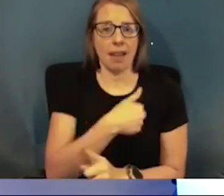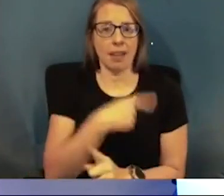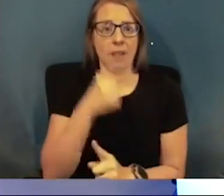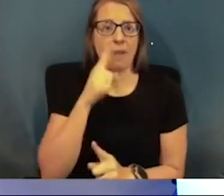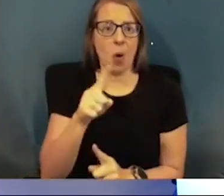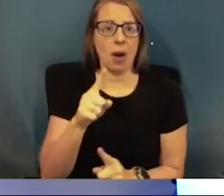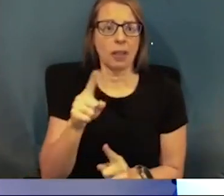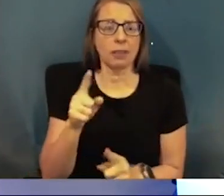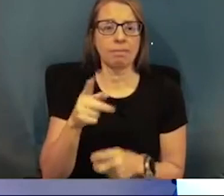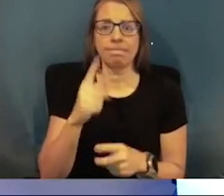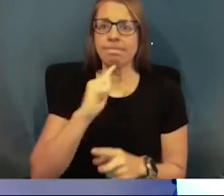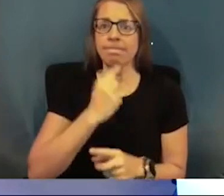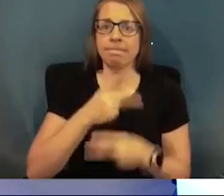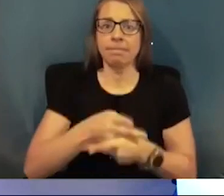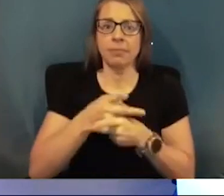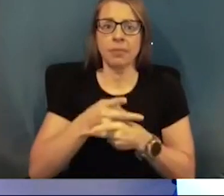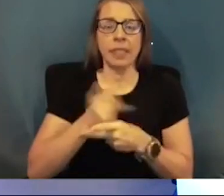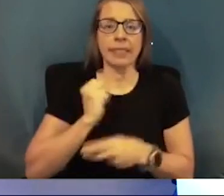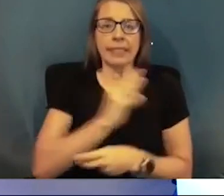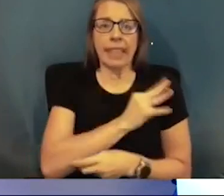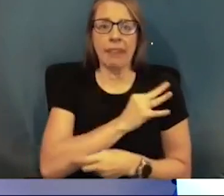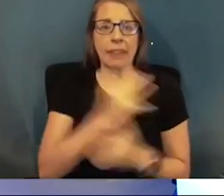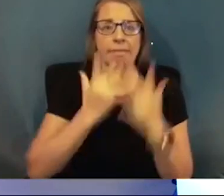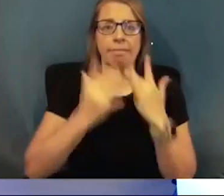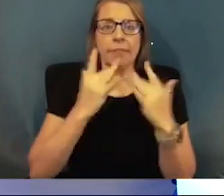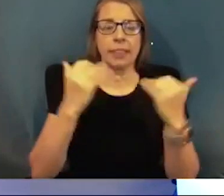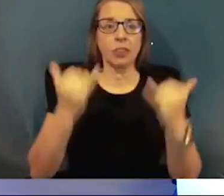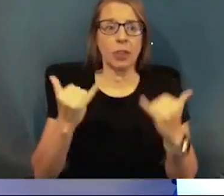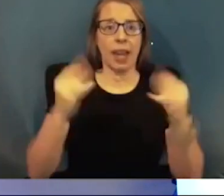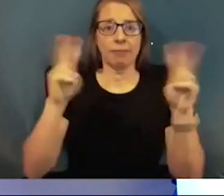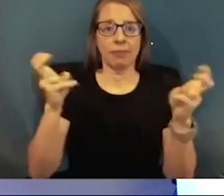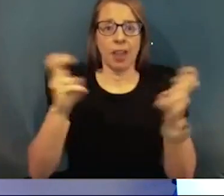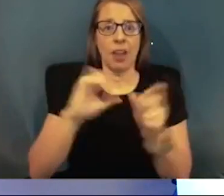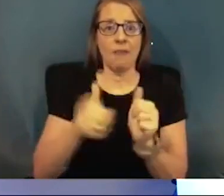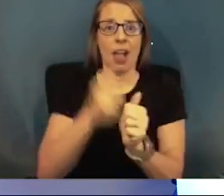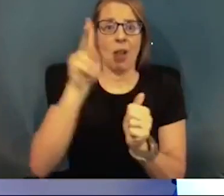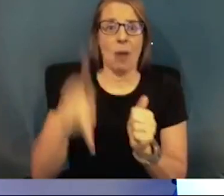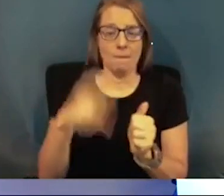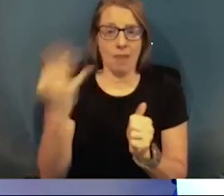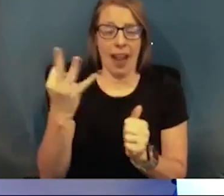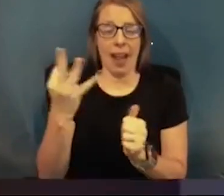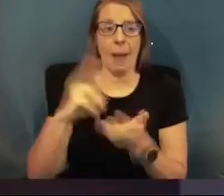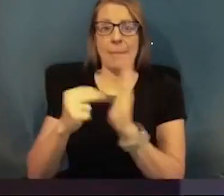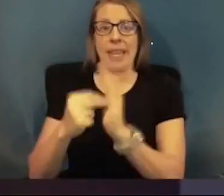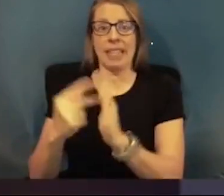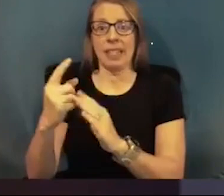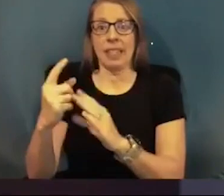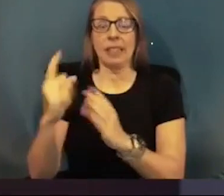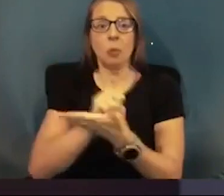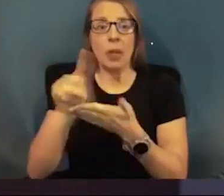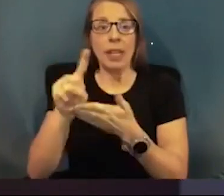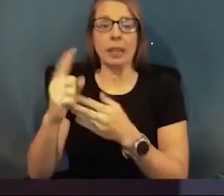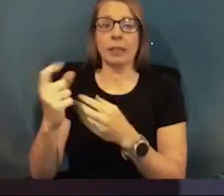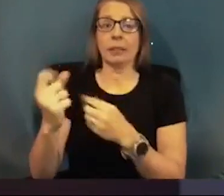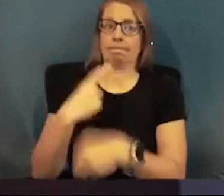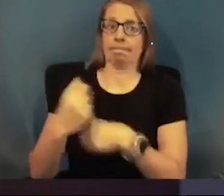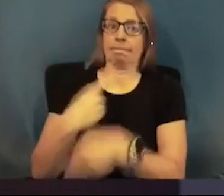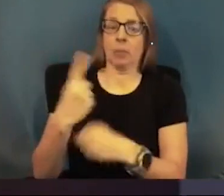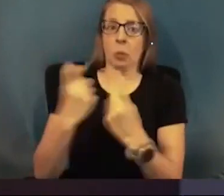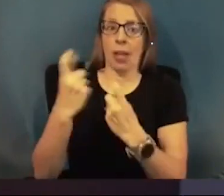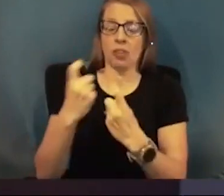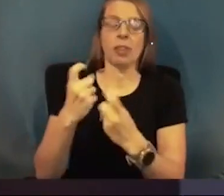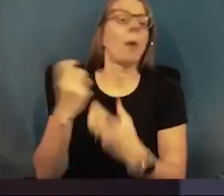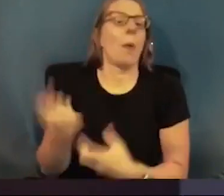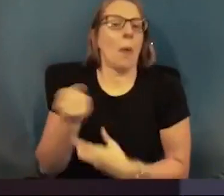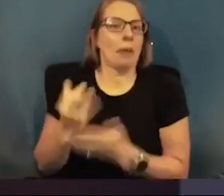back, Dr. Morsch. It's also Follow-Up Friday, where we answer your questions that we couldn't get to during the week. But keep sending in your new ones. Jill's standing by